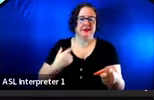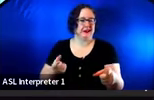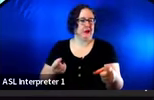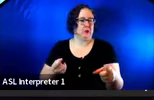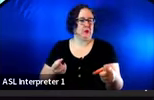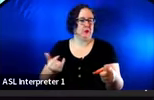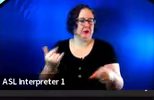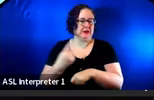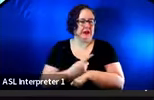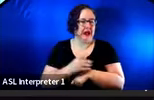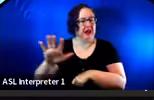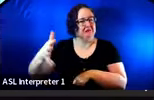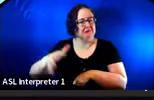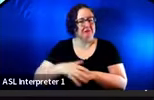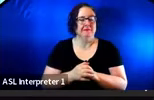will be